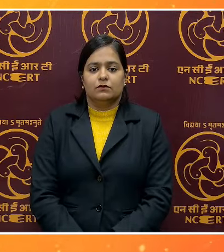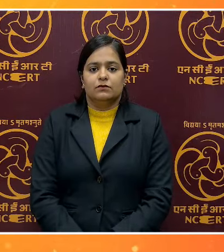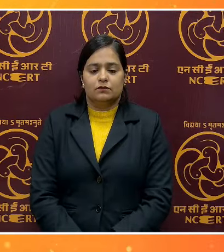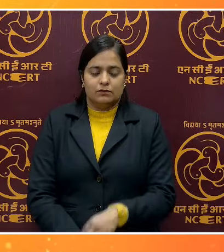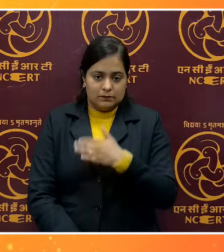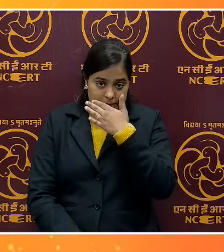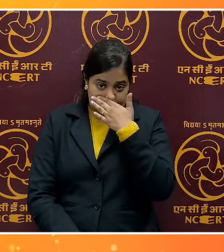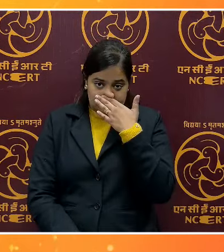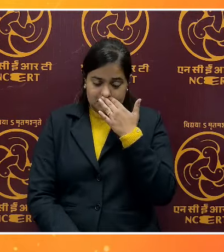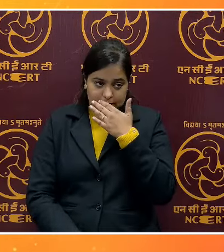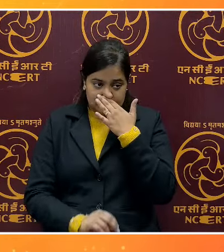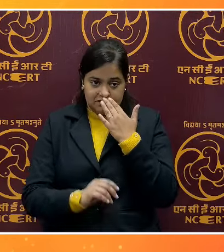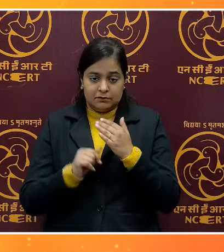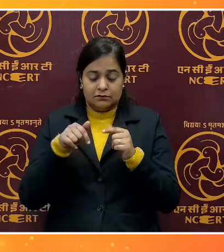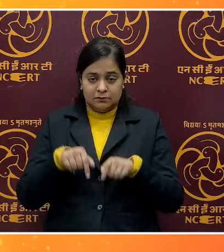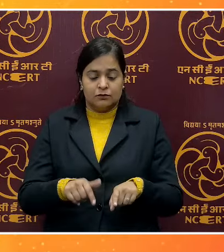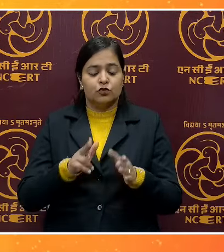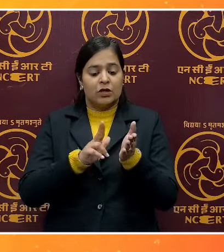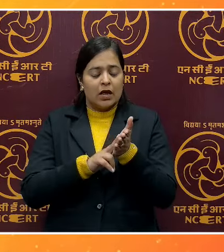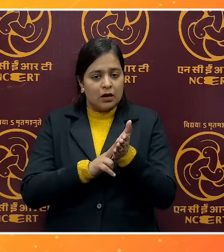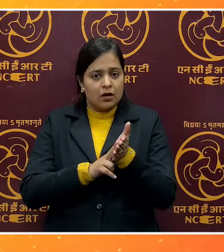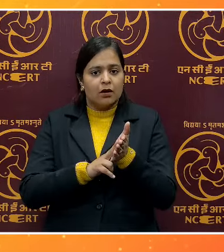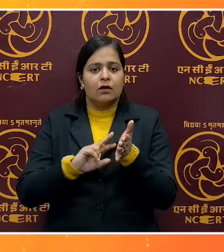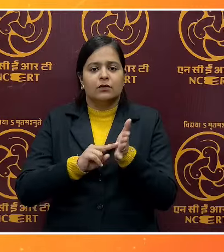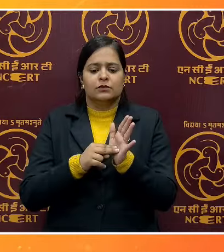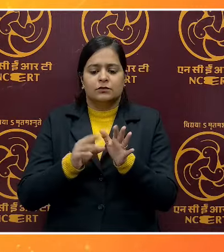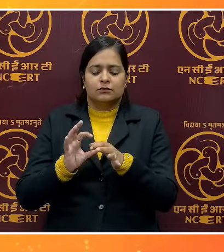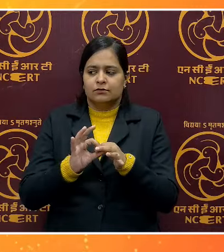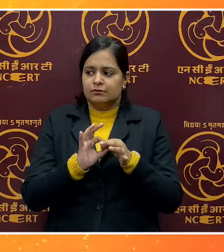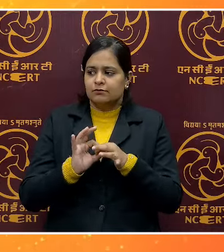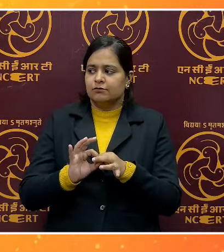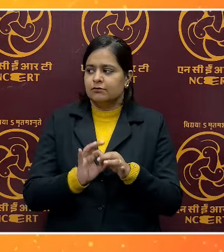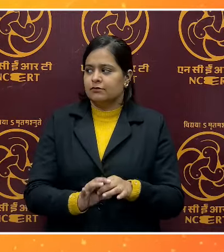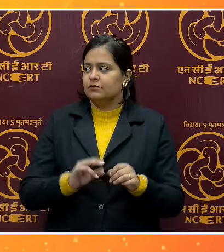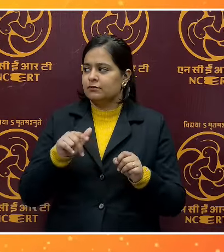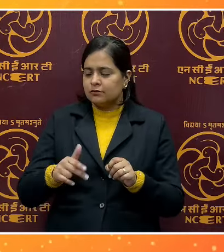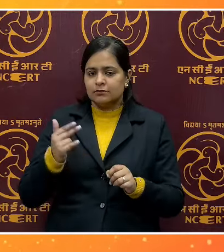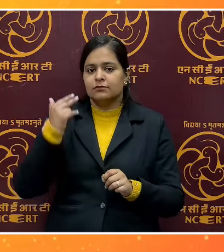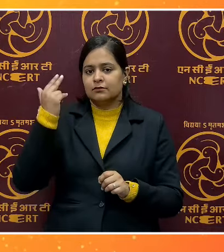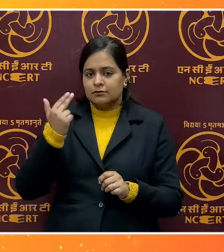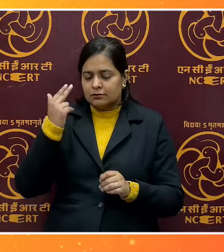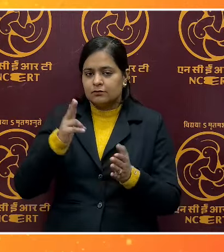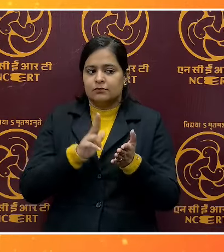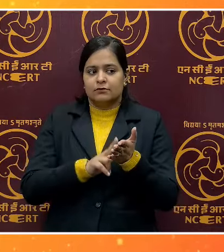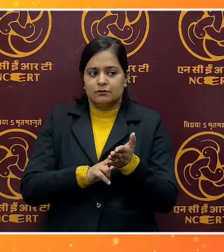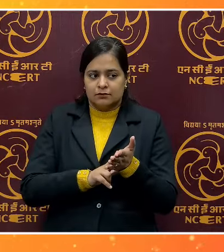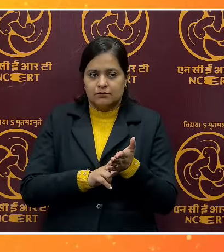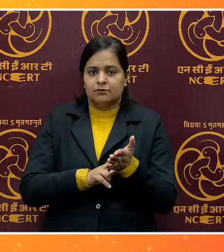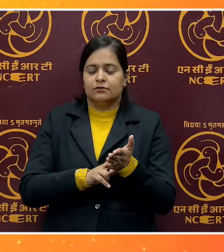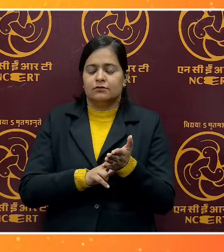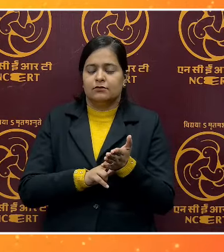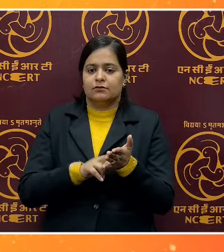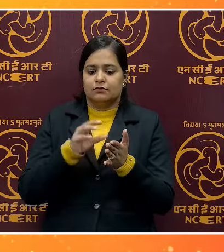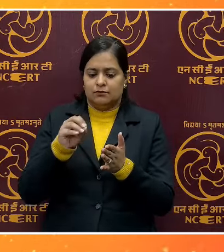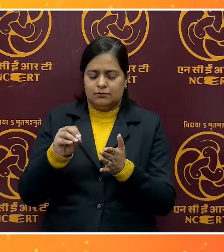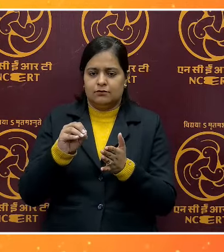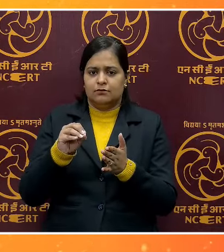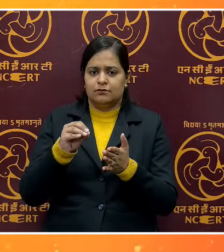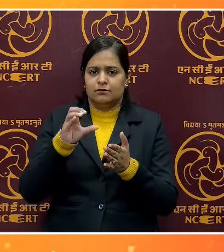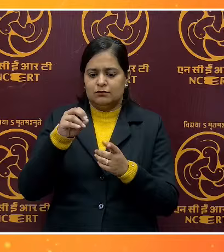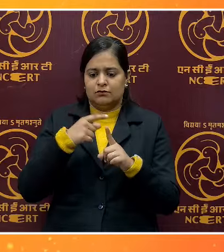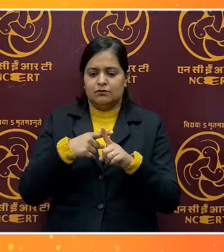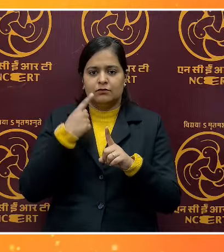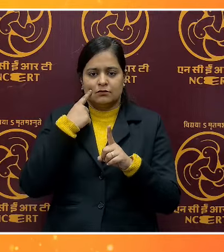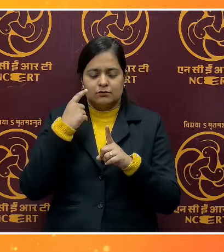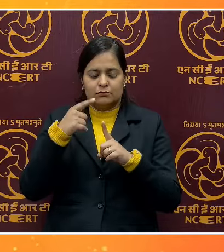So, N is coordinating with the platinum. That is why nitrito and platinum and its oxidation state 2 is